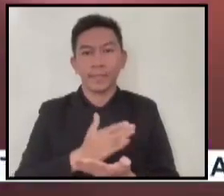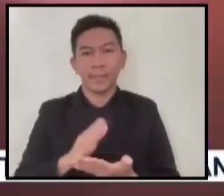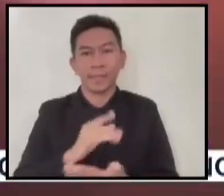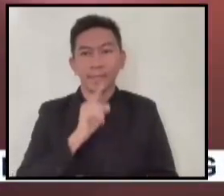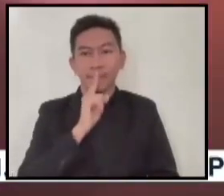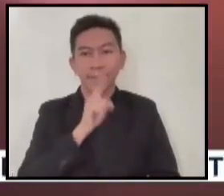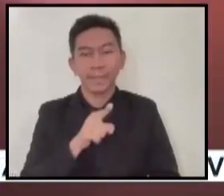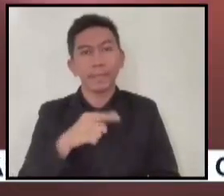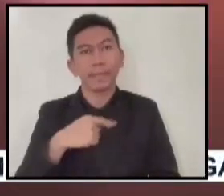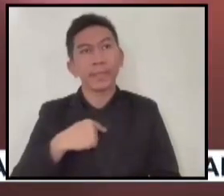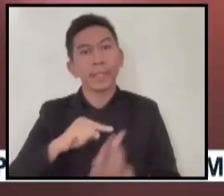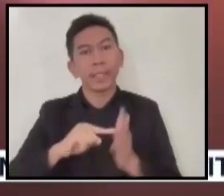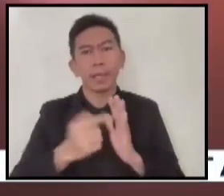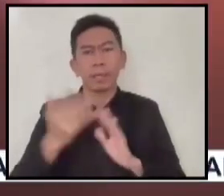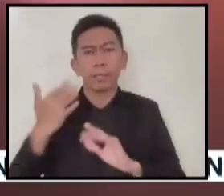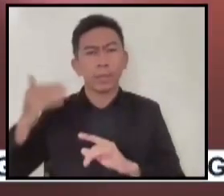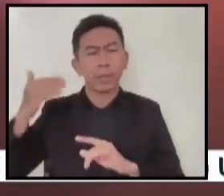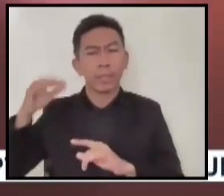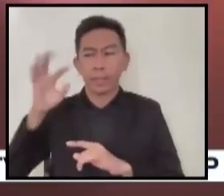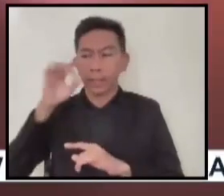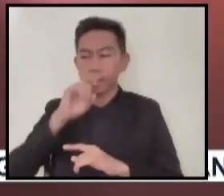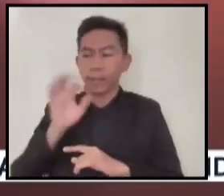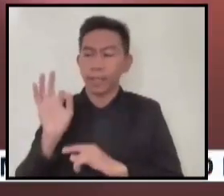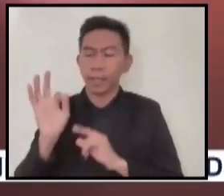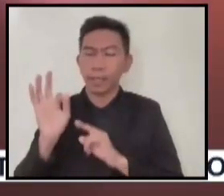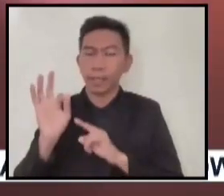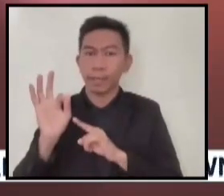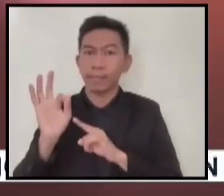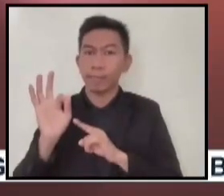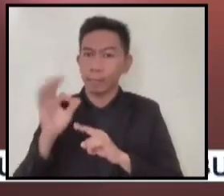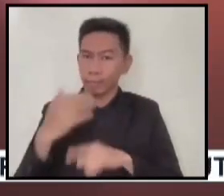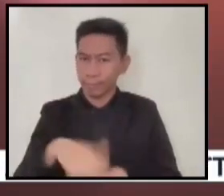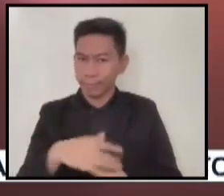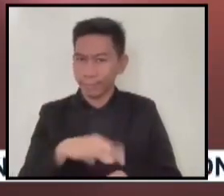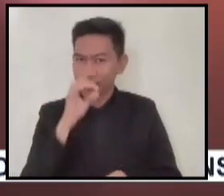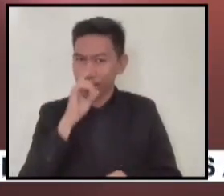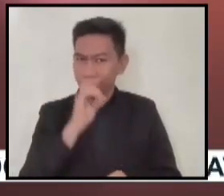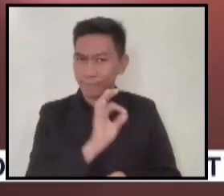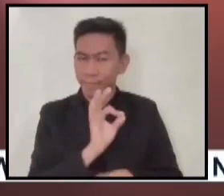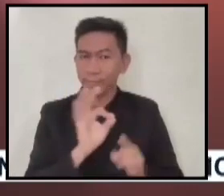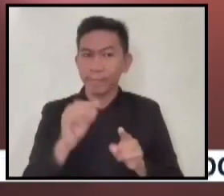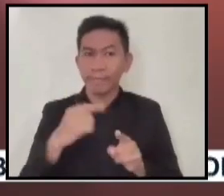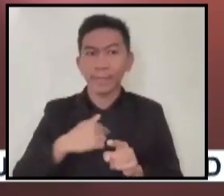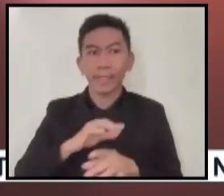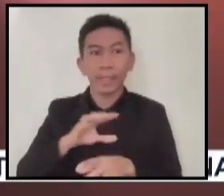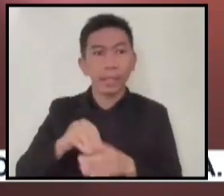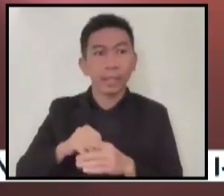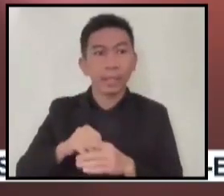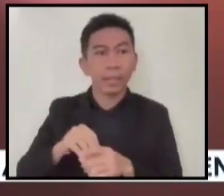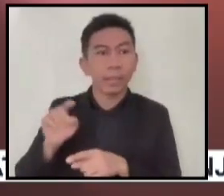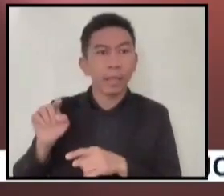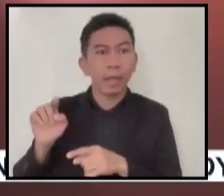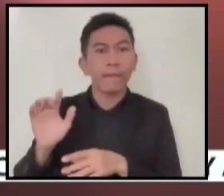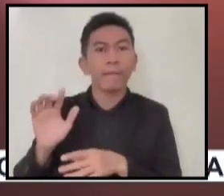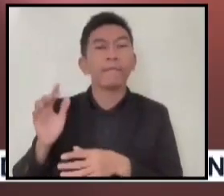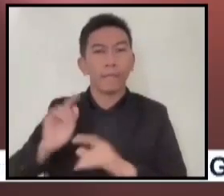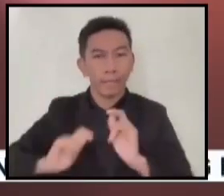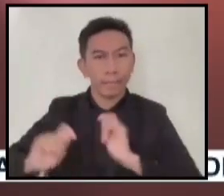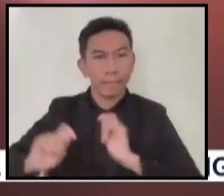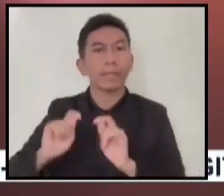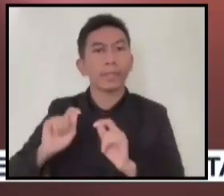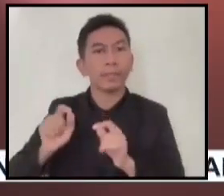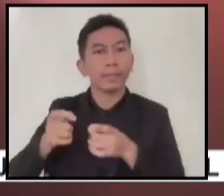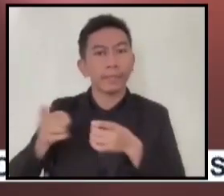at 9 years old. Wow, 9 years old. I did a play in Martir sa Golgota. Mm-hmm. It's directed by Lou Veloso. I was with Miss